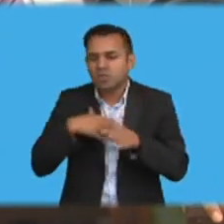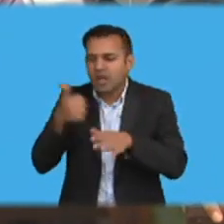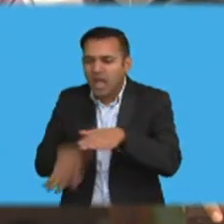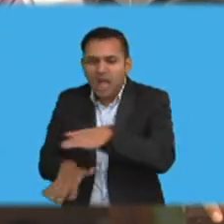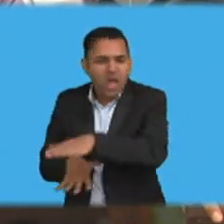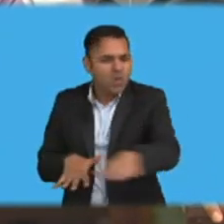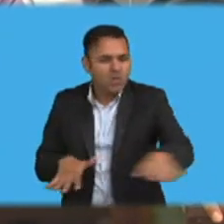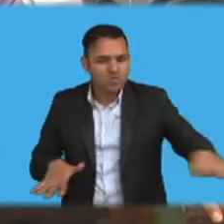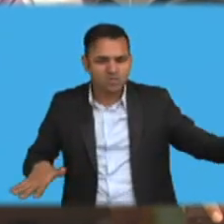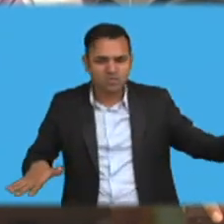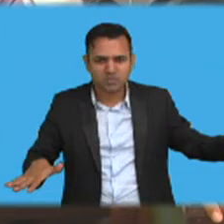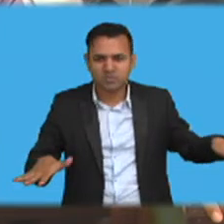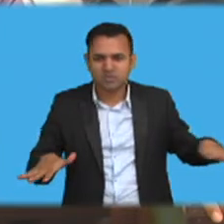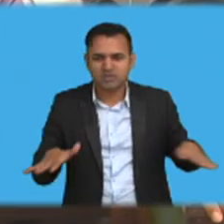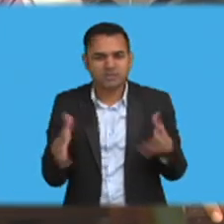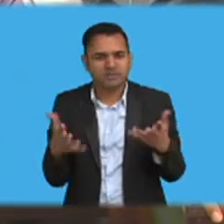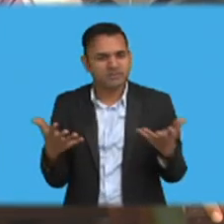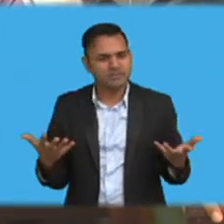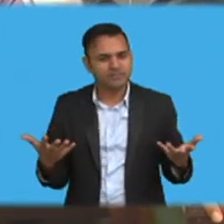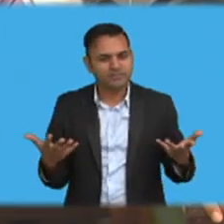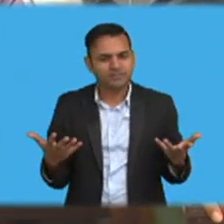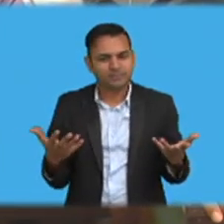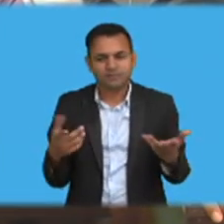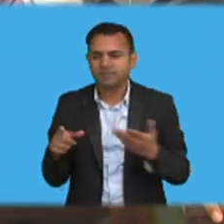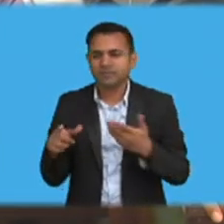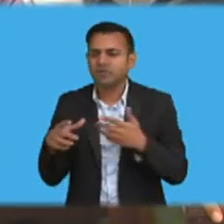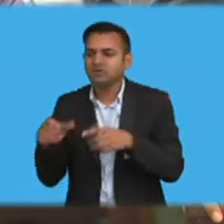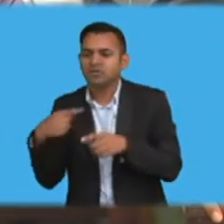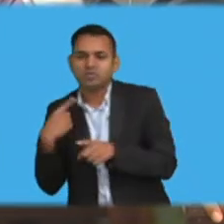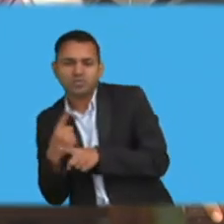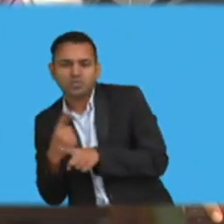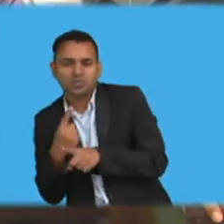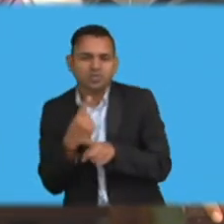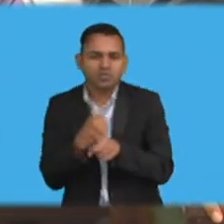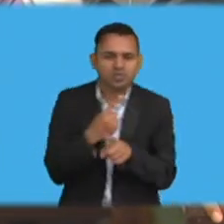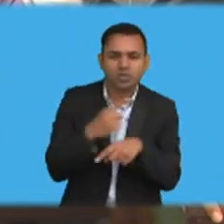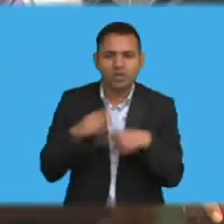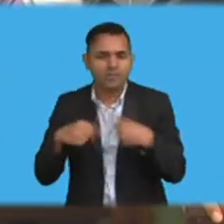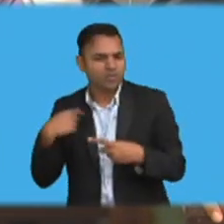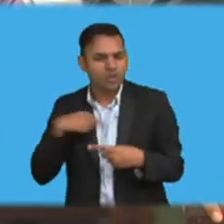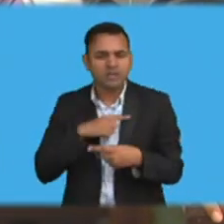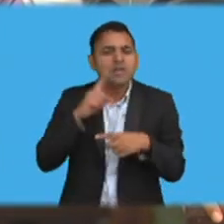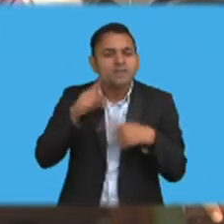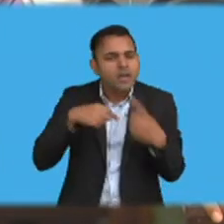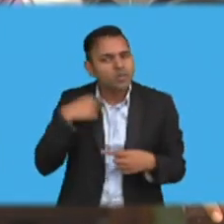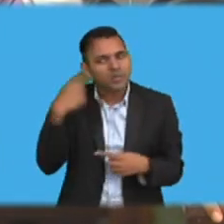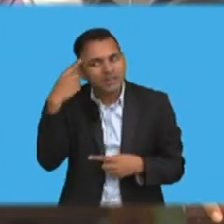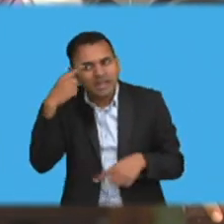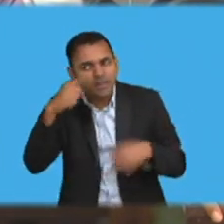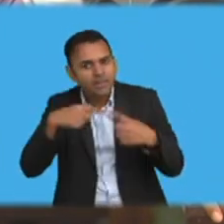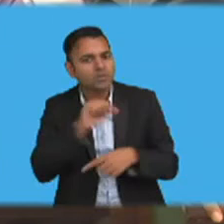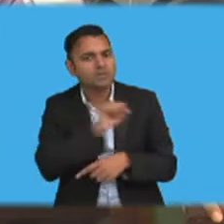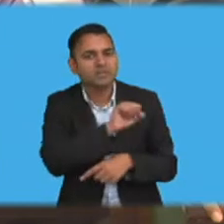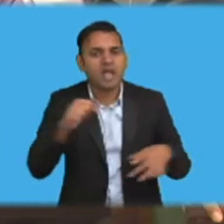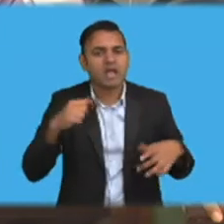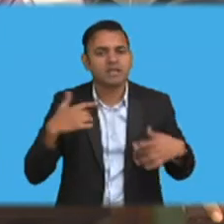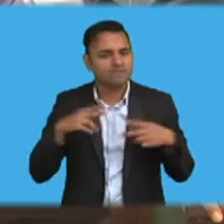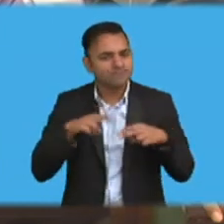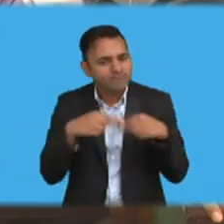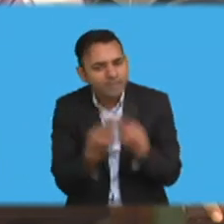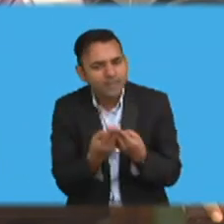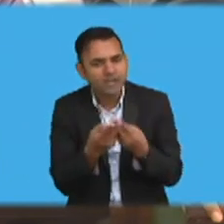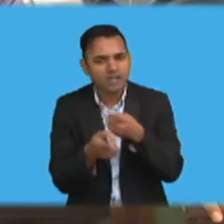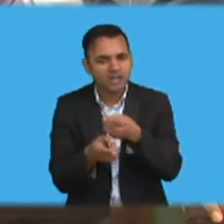mileage, particularly when families of the victims were dealing with the uncertainties regarding the lives of their loved